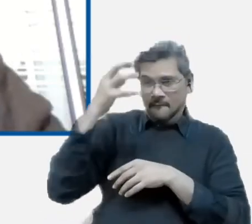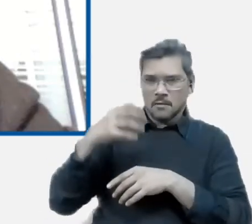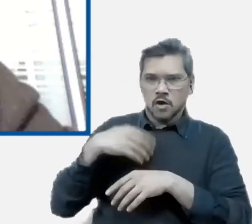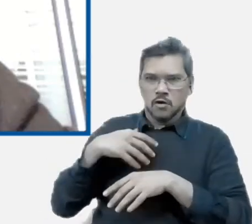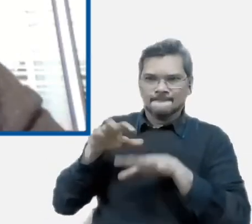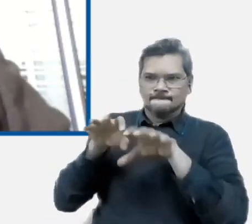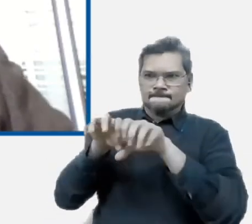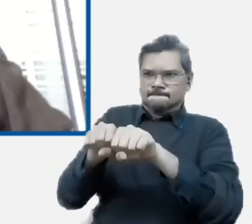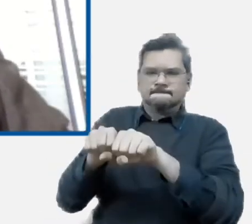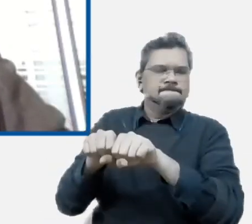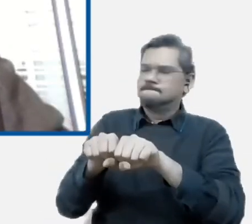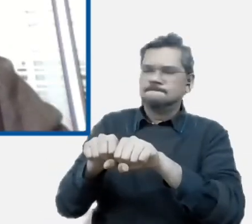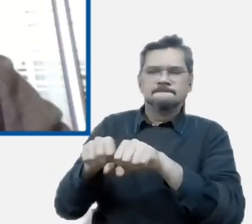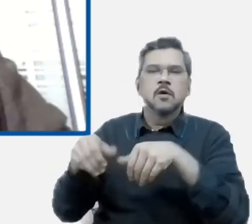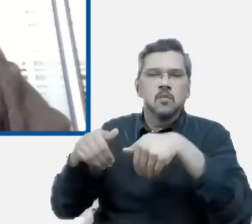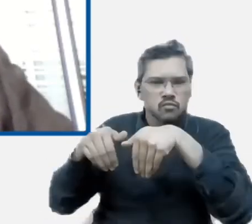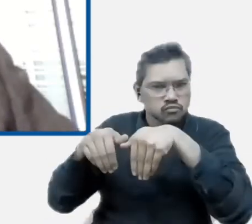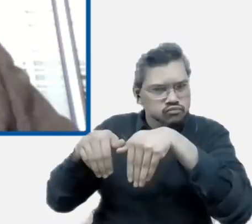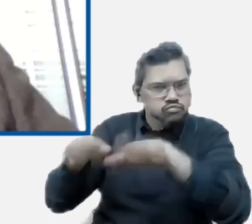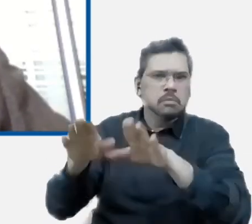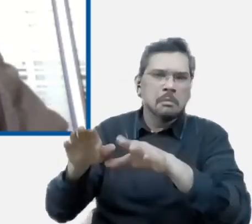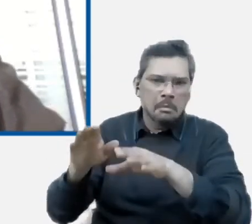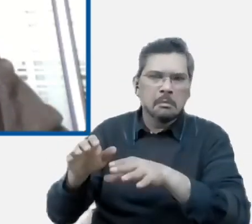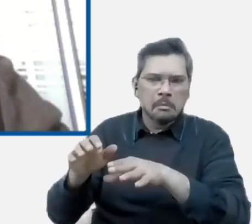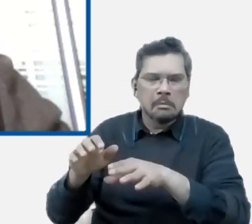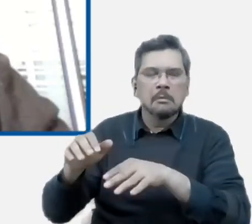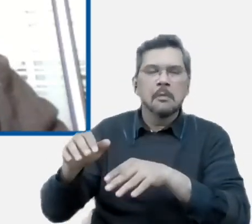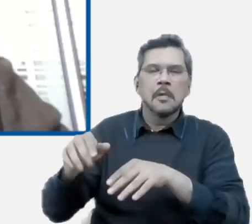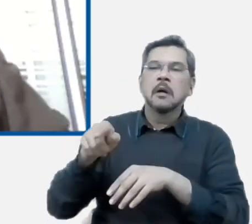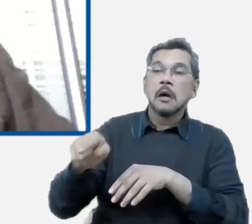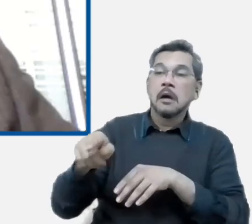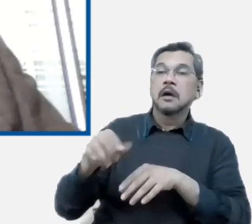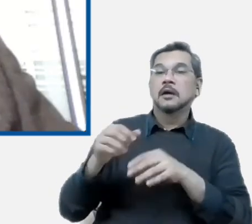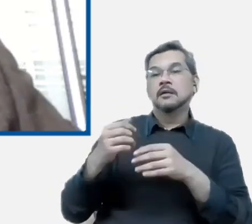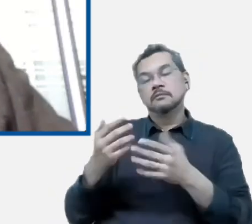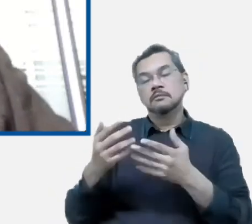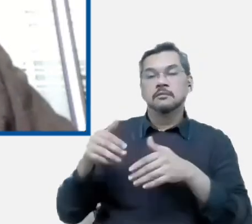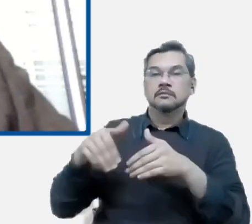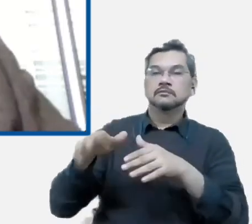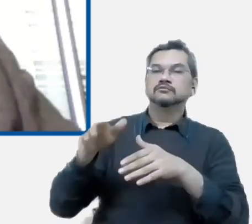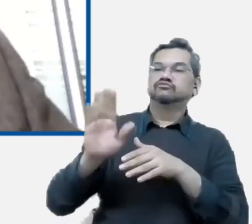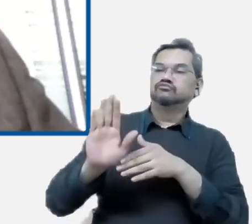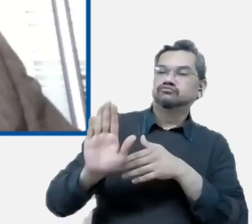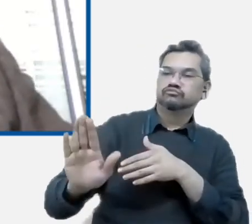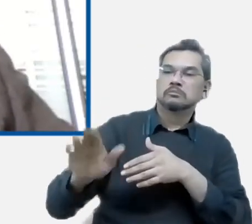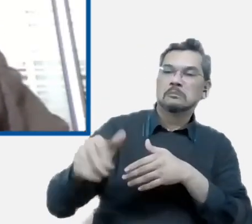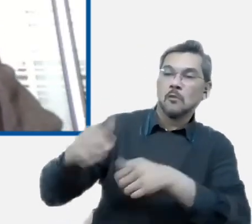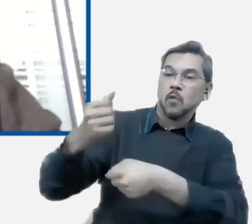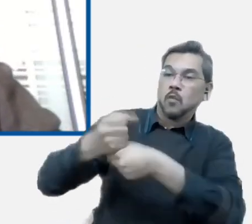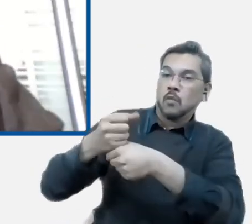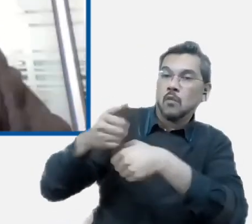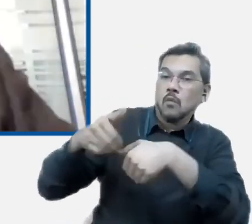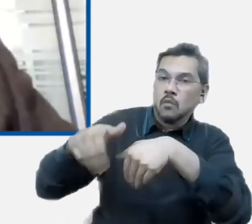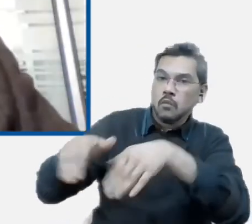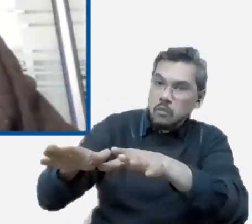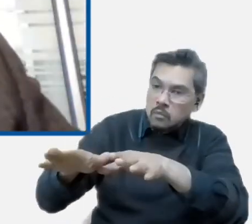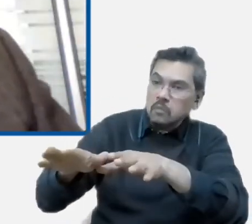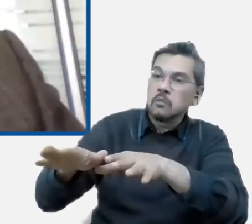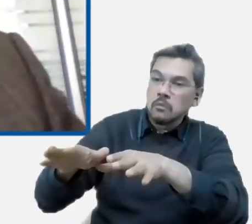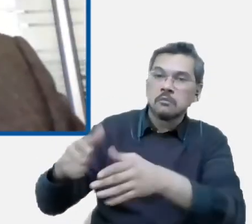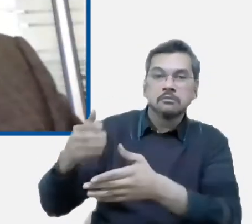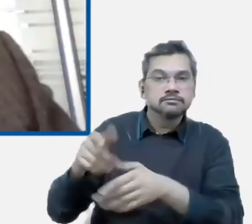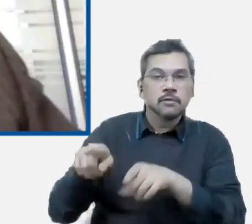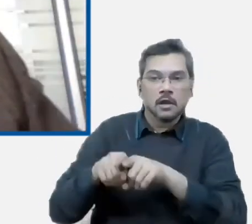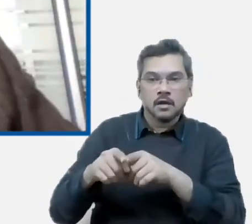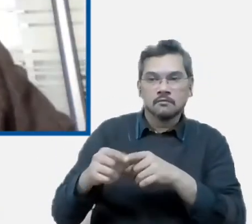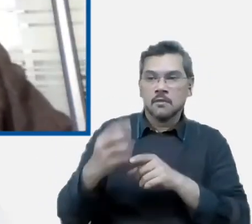flexibility and rapidity. So basically, we had to ensure that it becomes a semi-autonomous entity so that it can